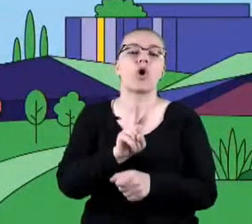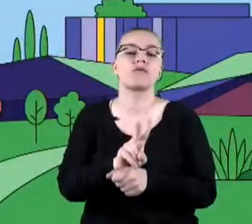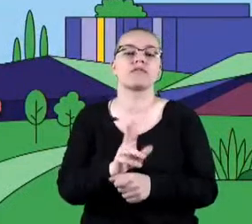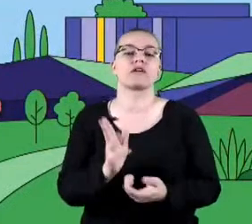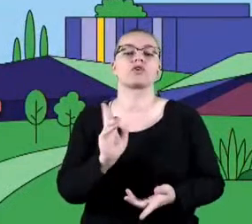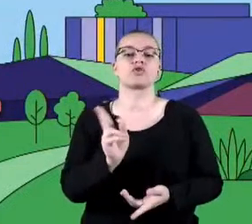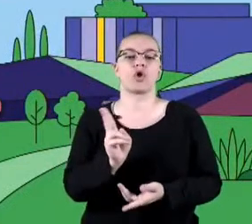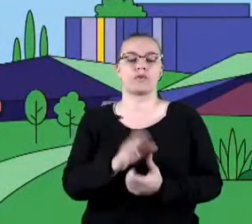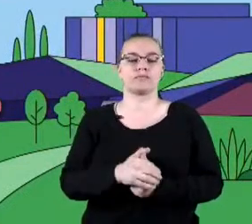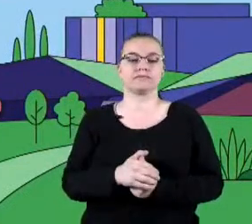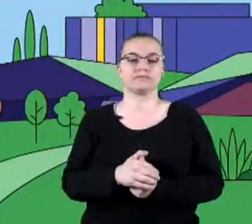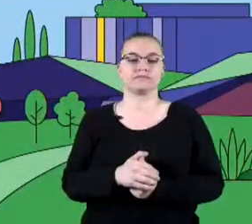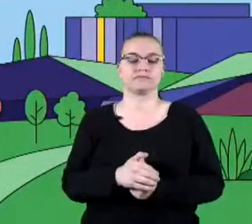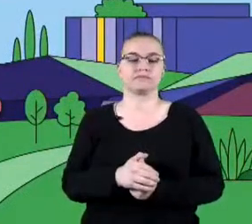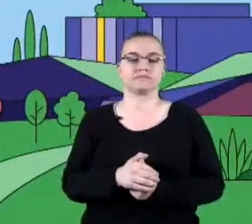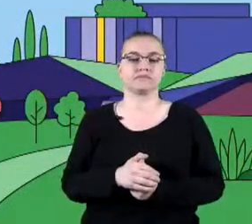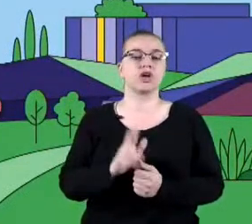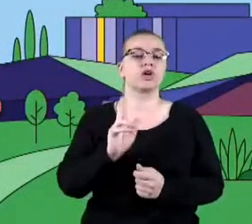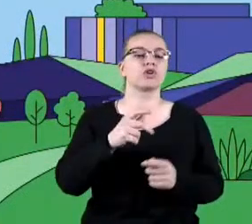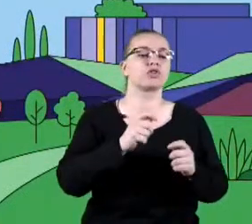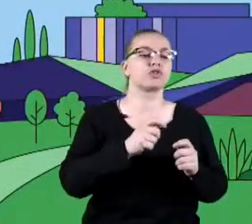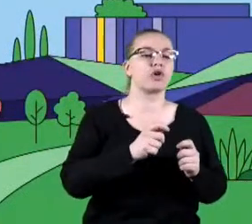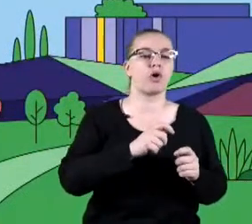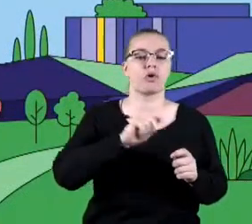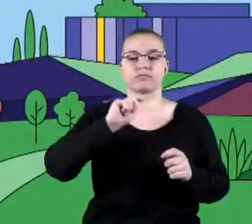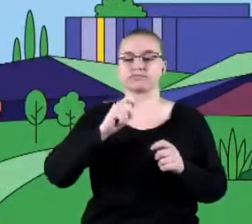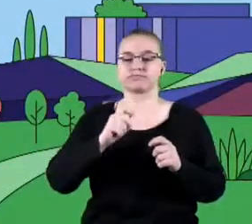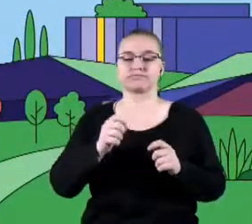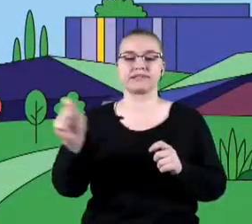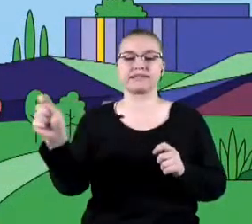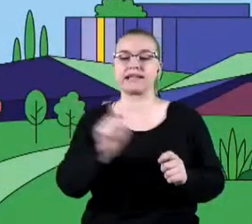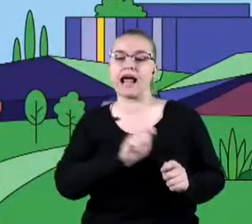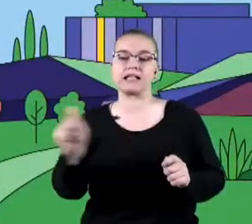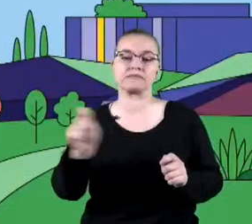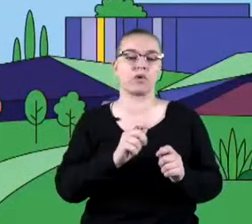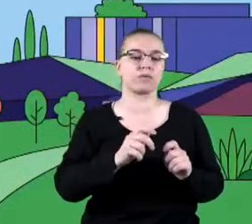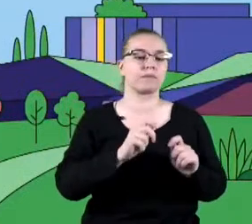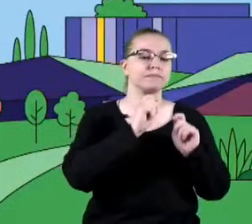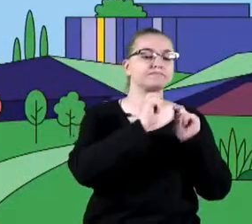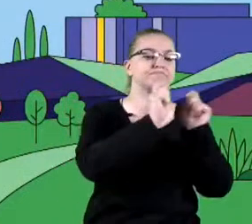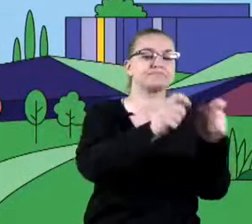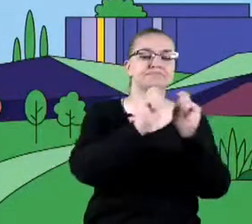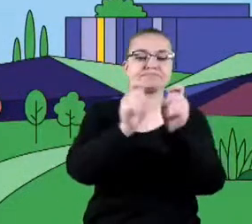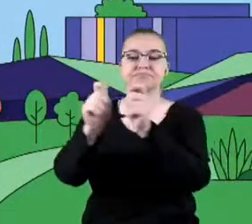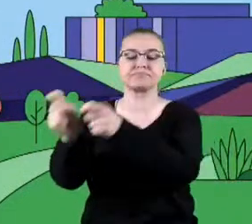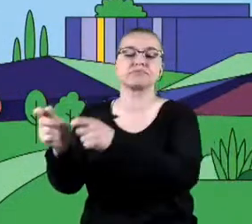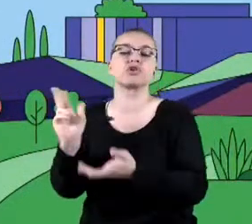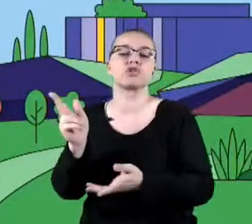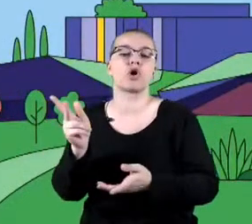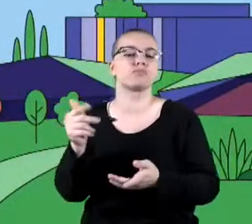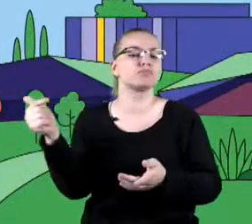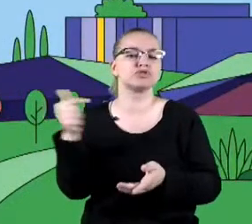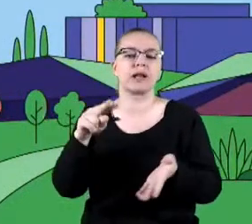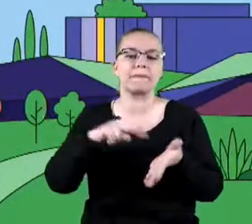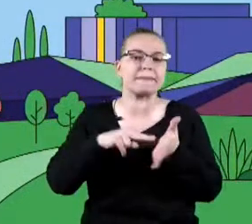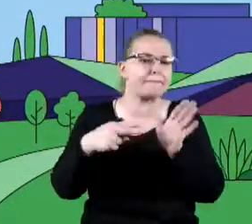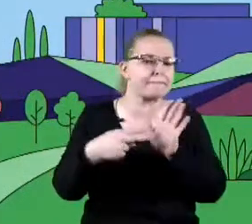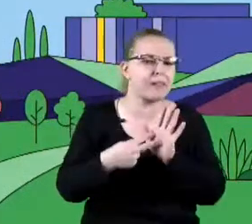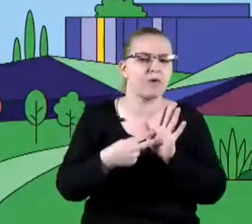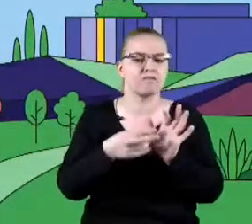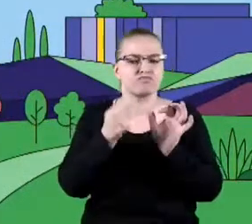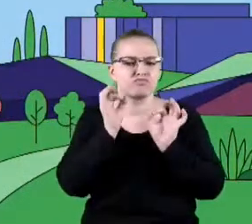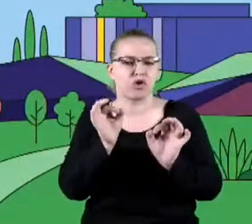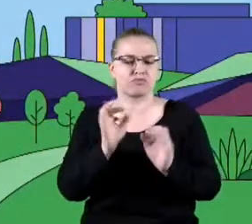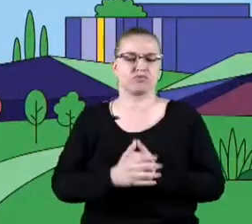and the distribution needs to be systematized so that the delivery can be done more effectively. So